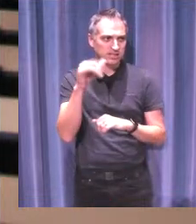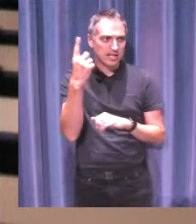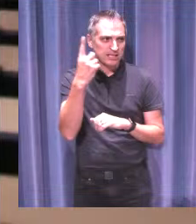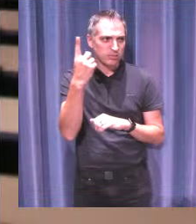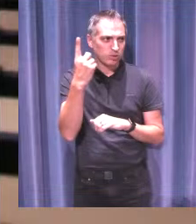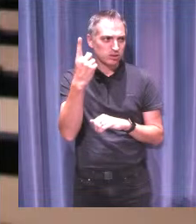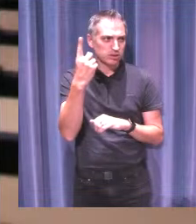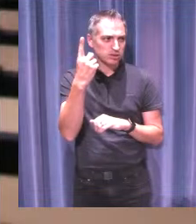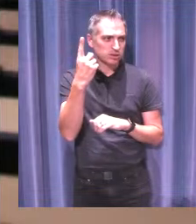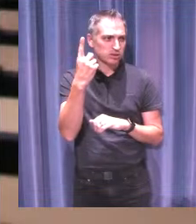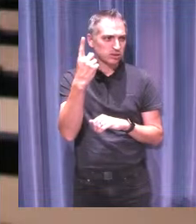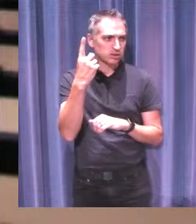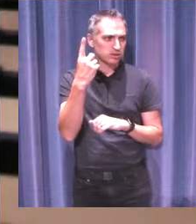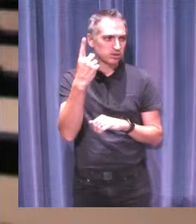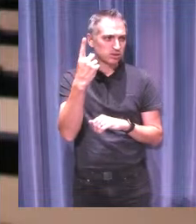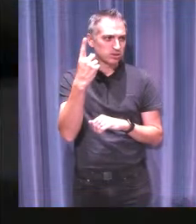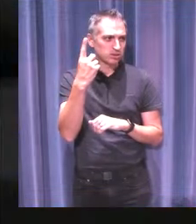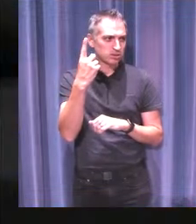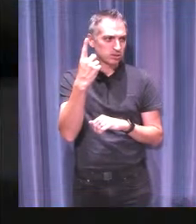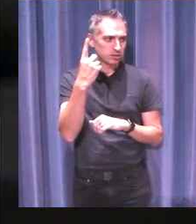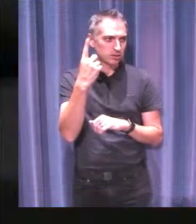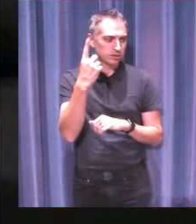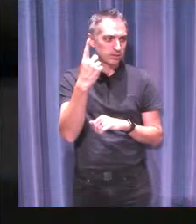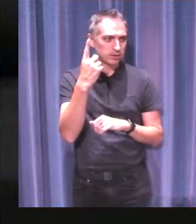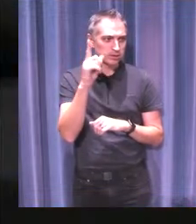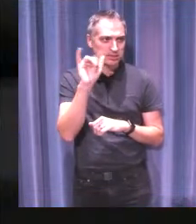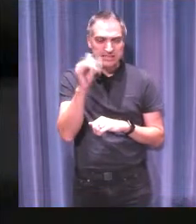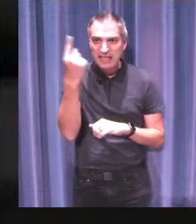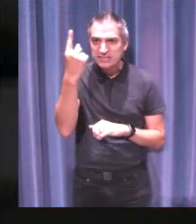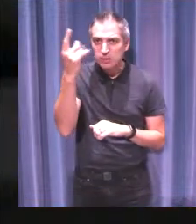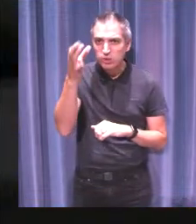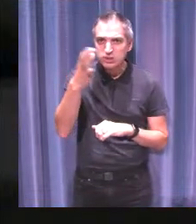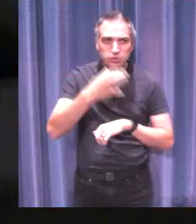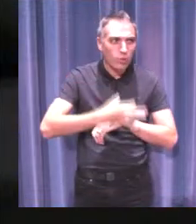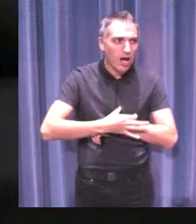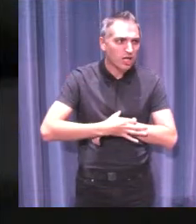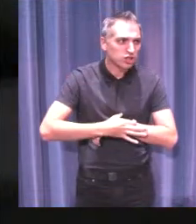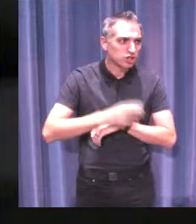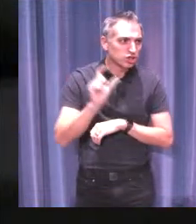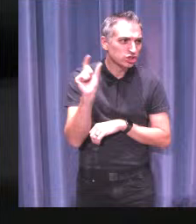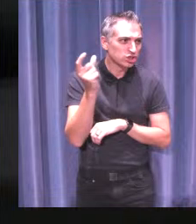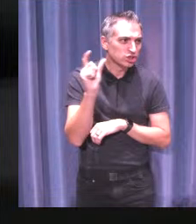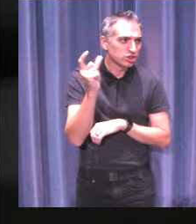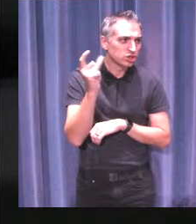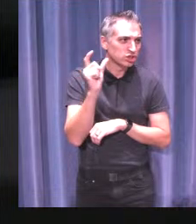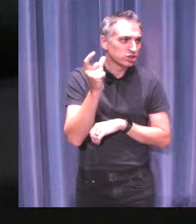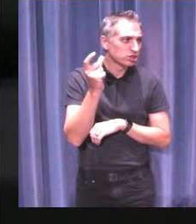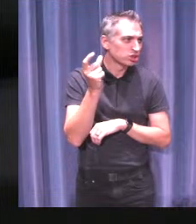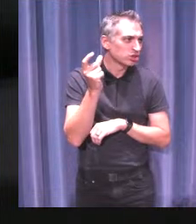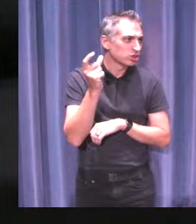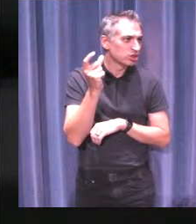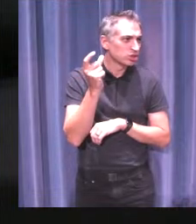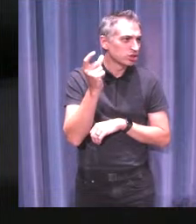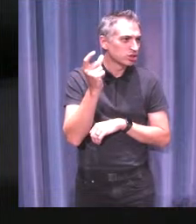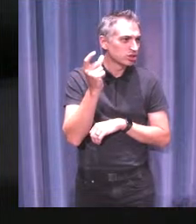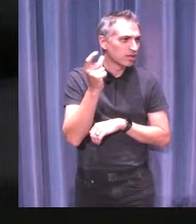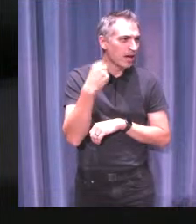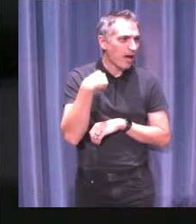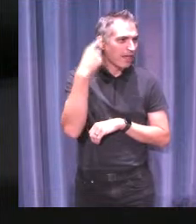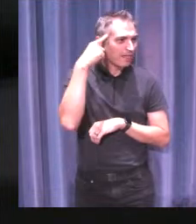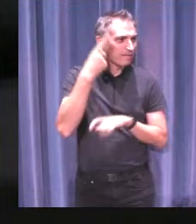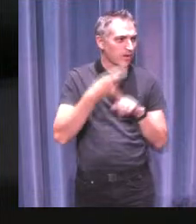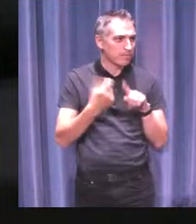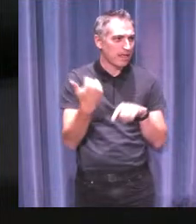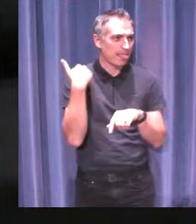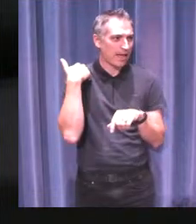Thank you. And, Is this somebody's watch? oh, that would have been from the last